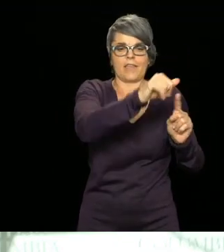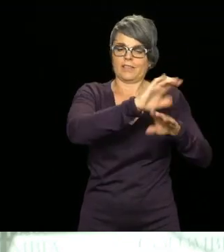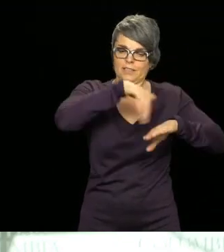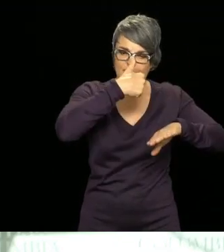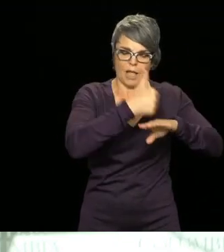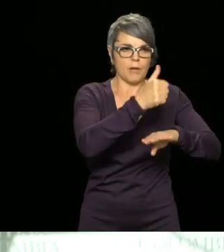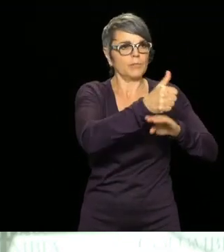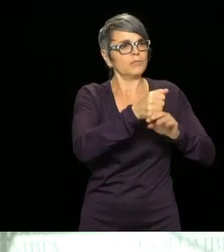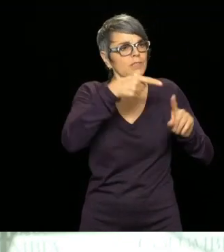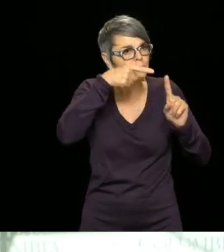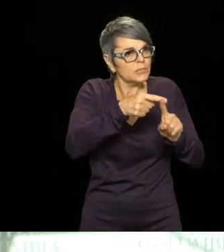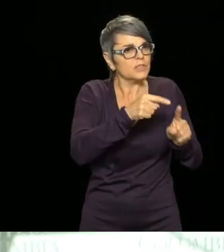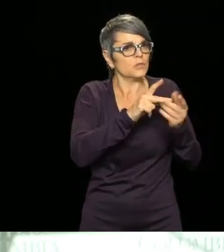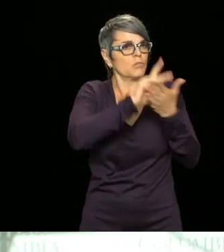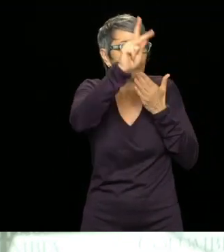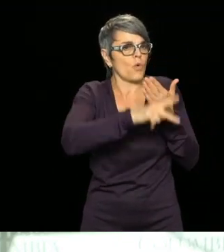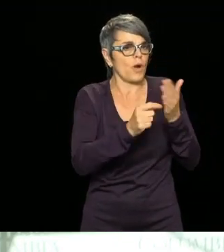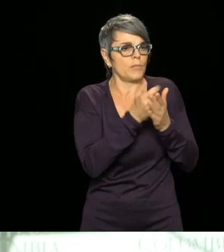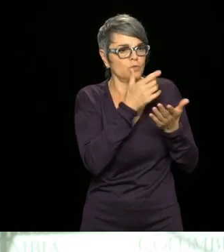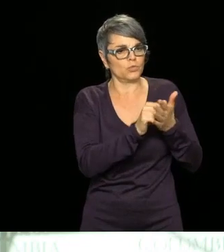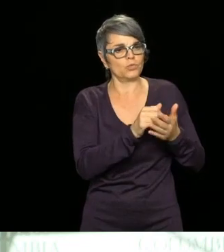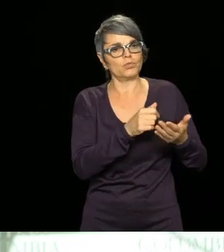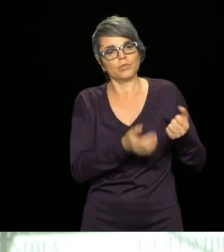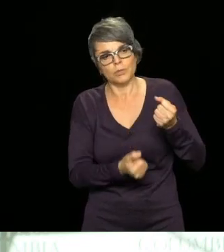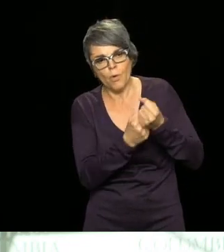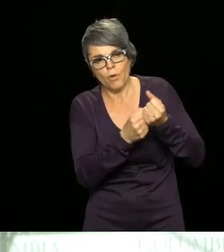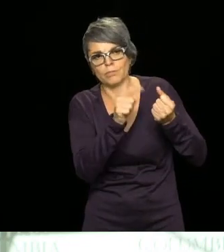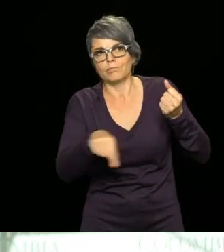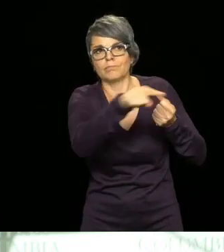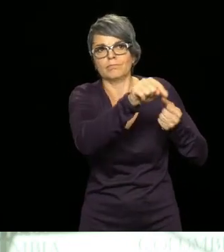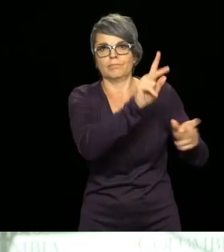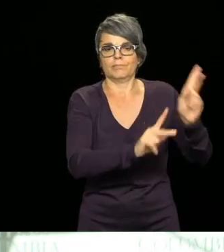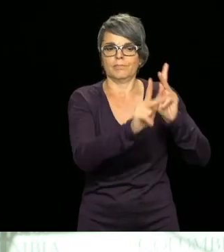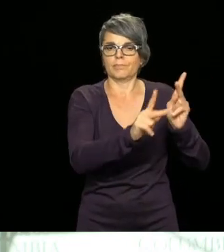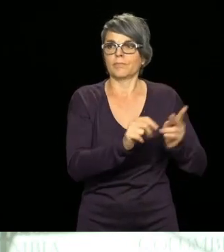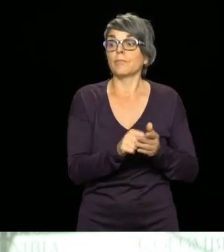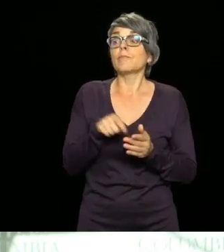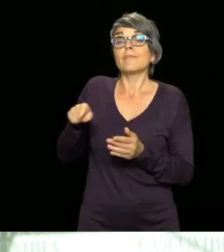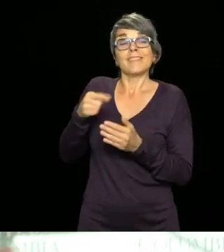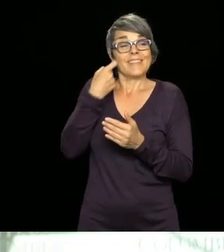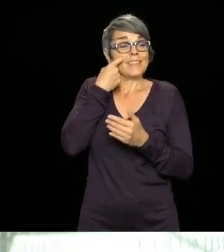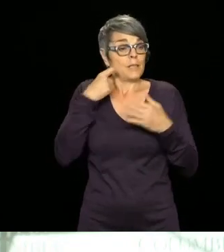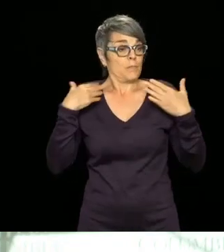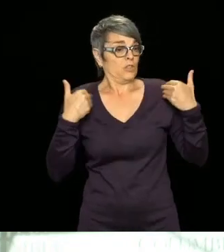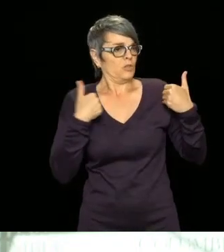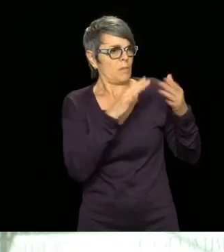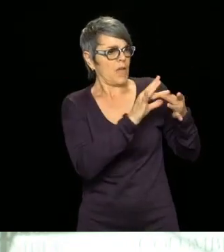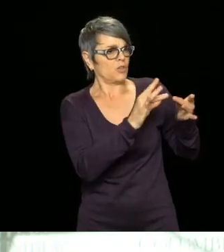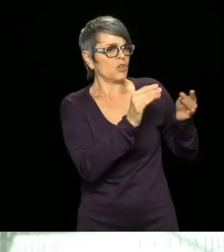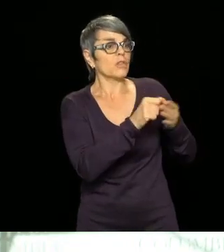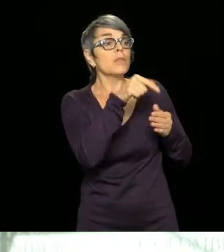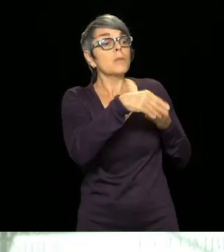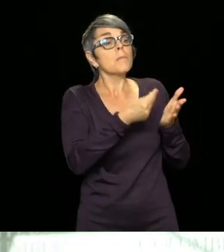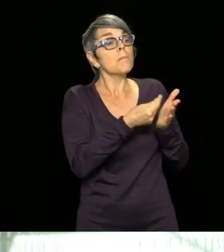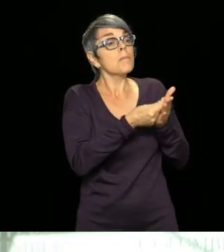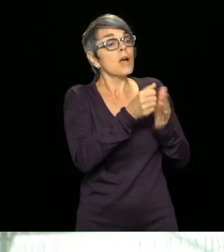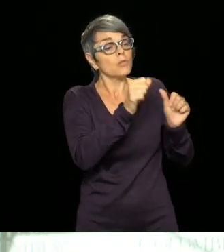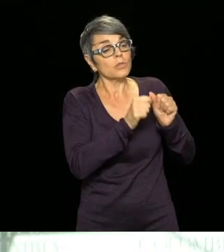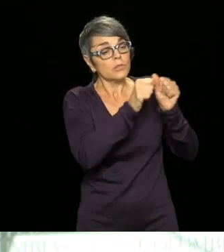so, as Minister says, this funding is going to last for 3 years. It's not going to be everything that is needed in the